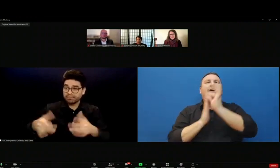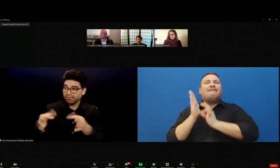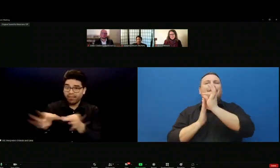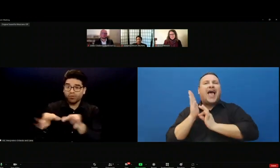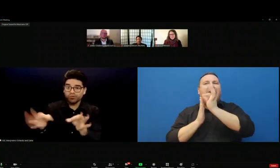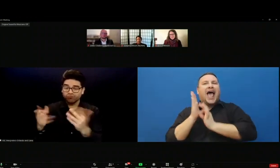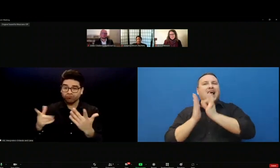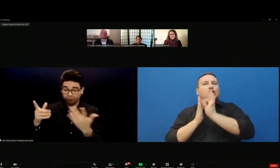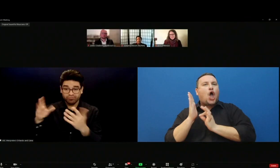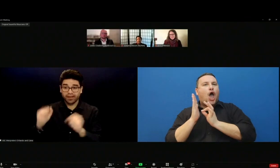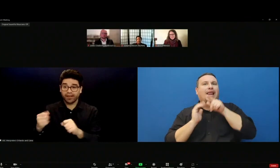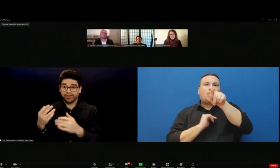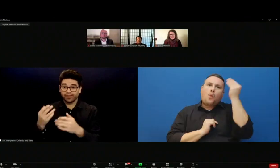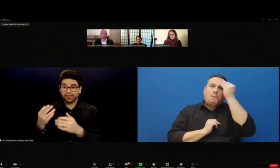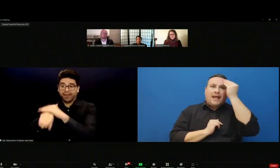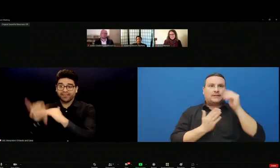relevant here.